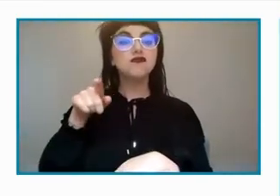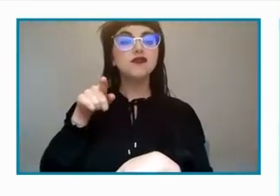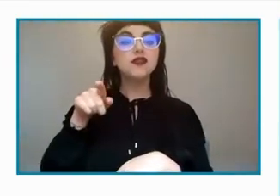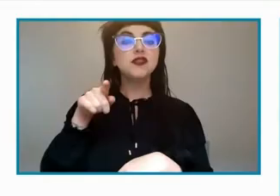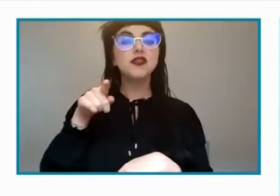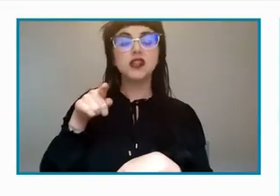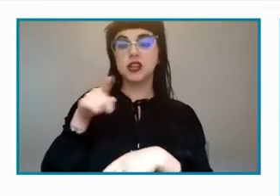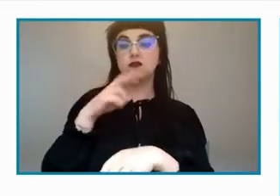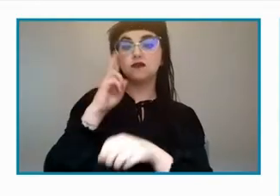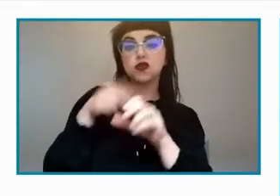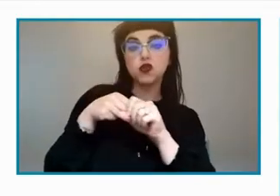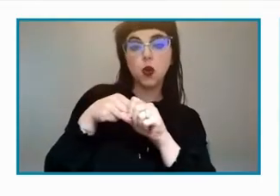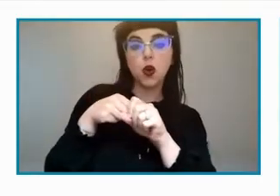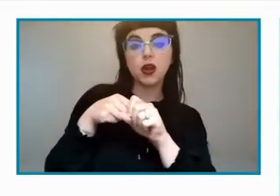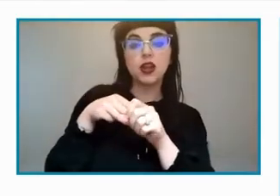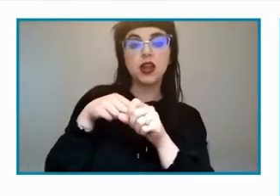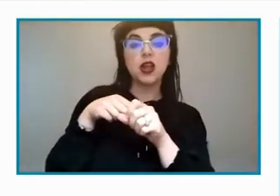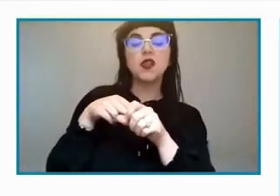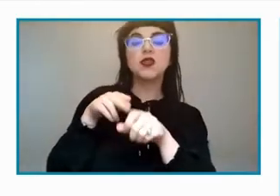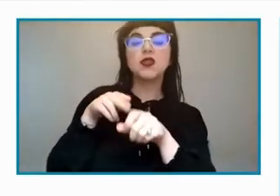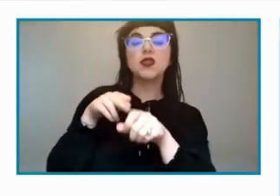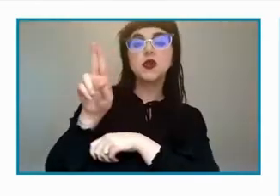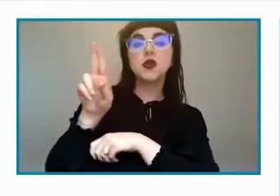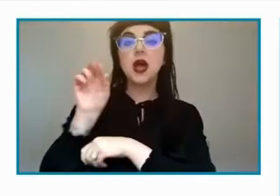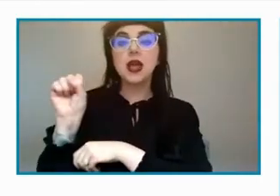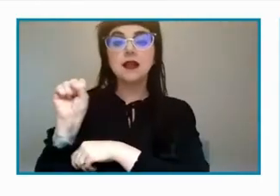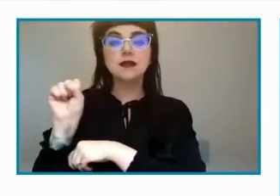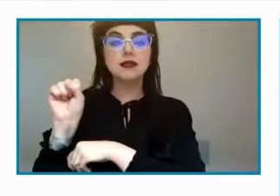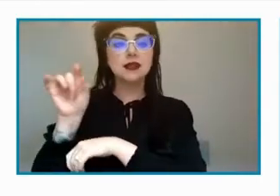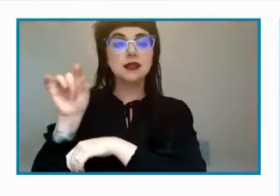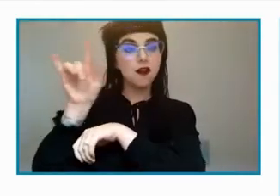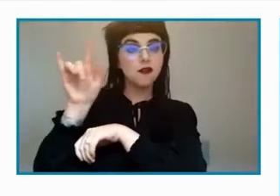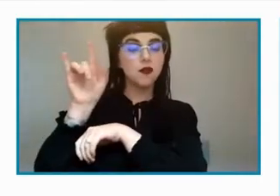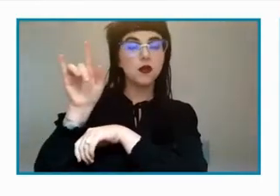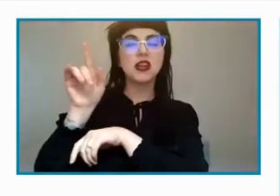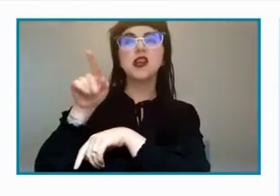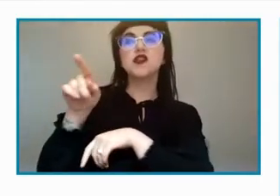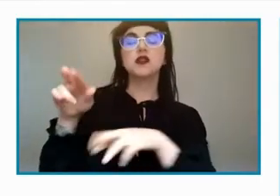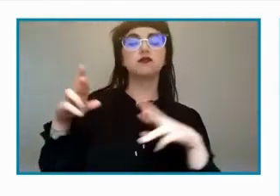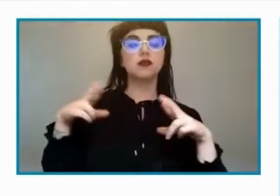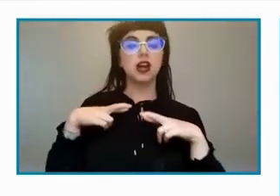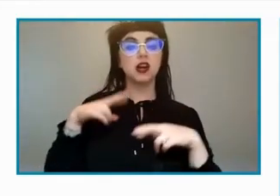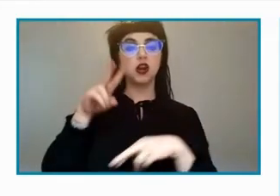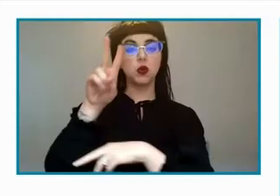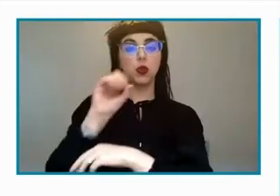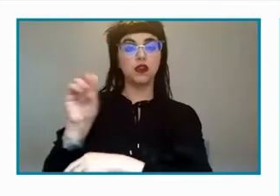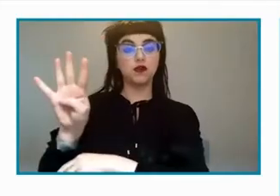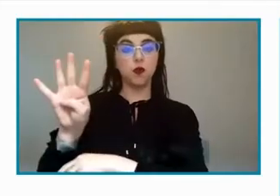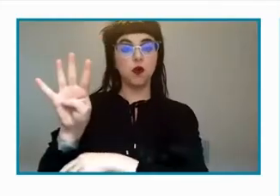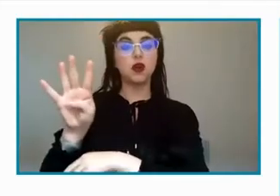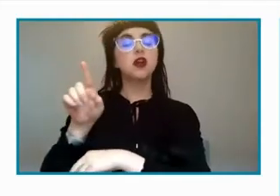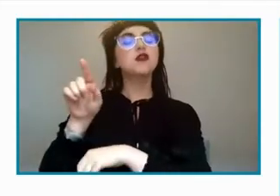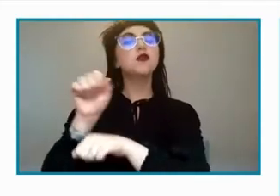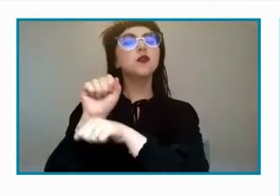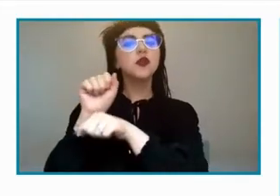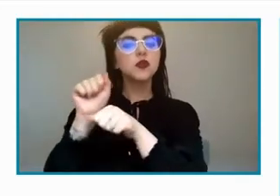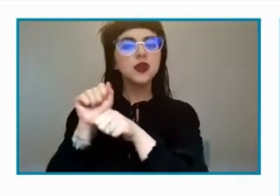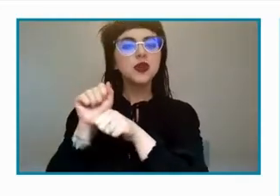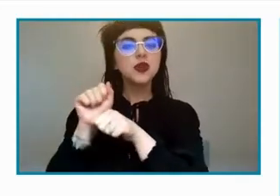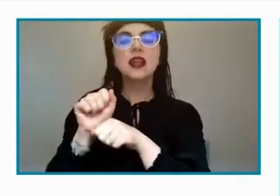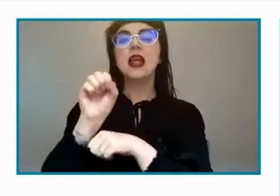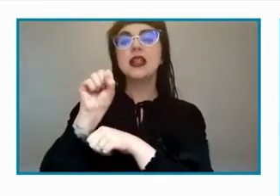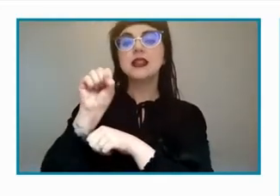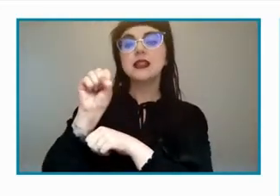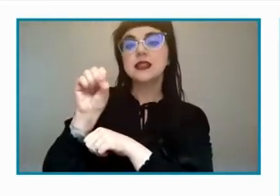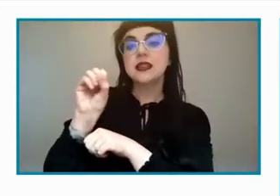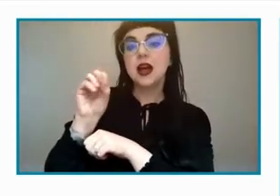in 1981 and retired at the end of 2004. She's worked for the Southwest School of Art and Craft in their mobile art program